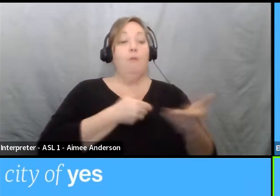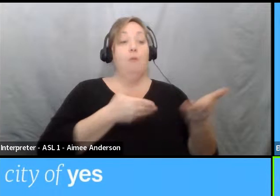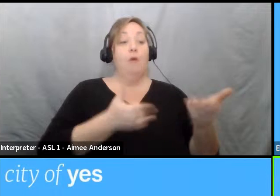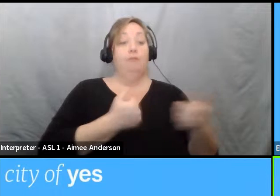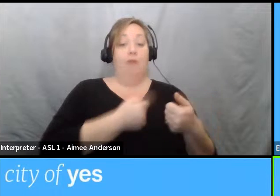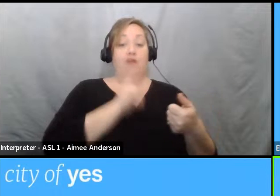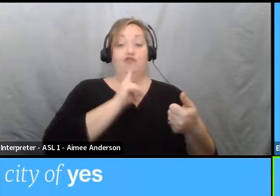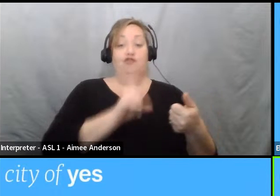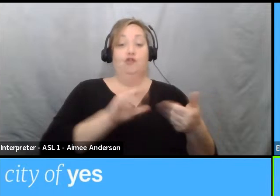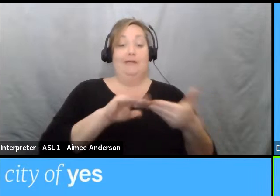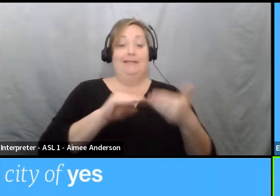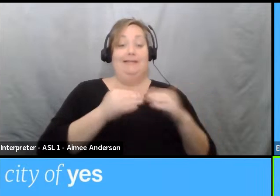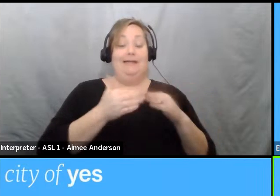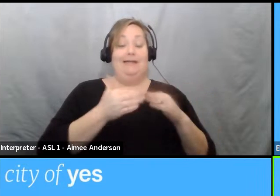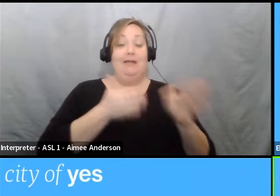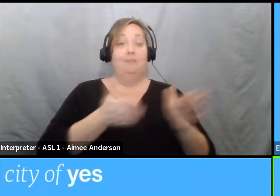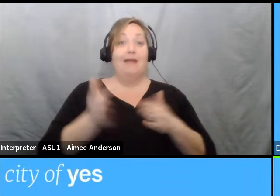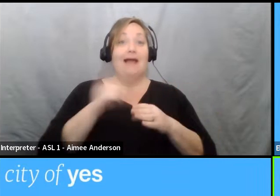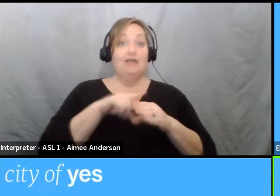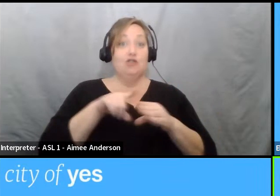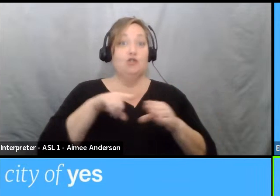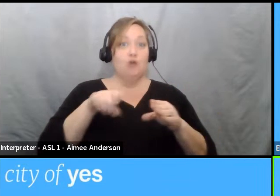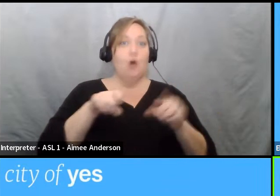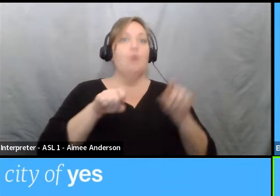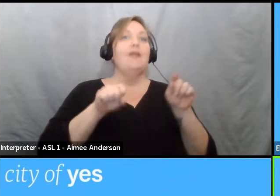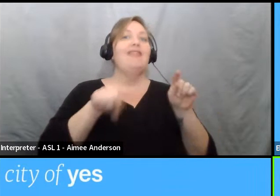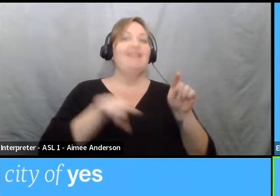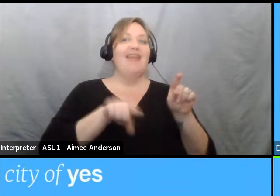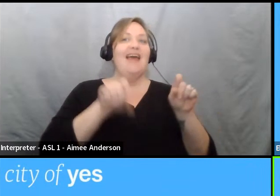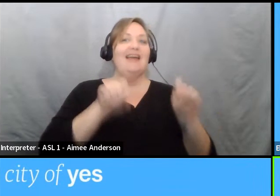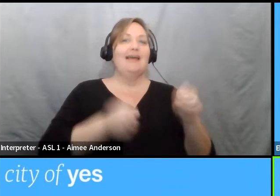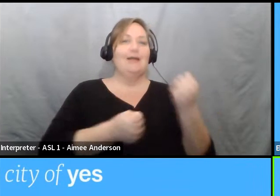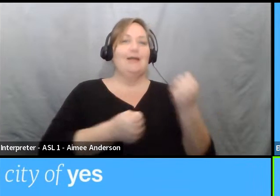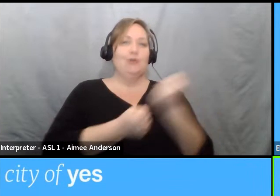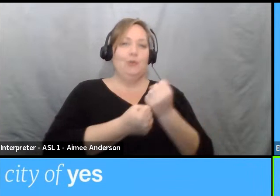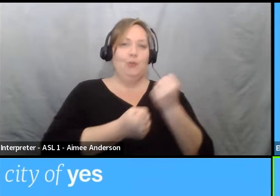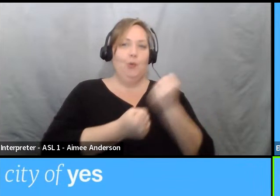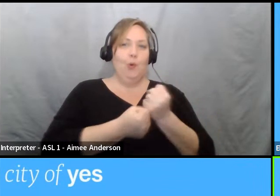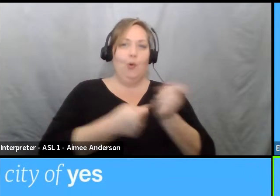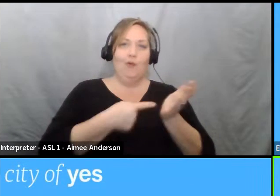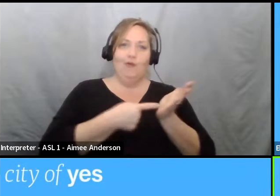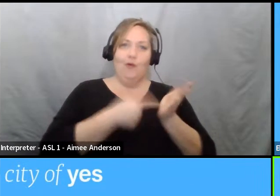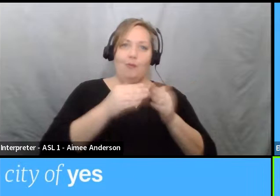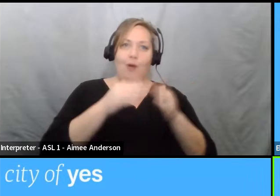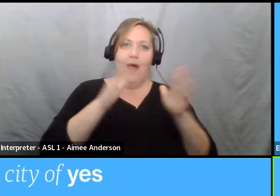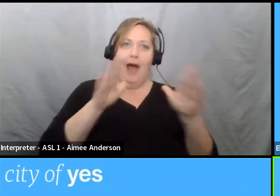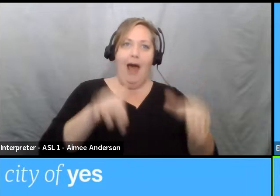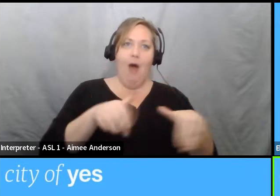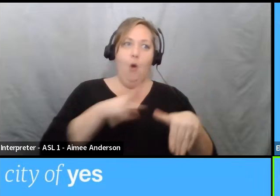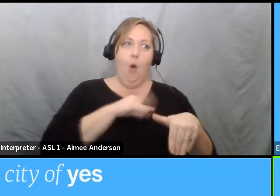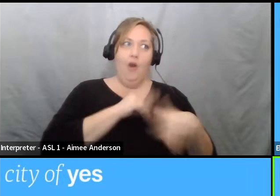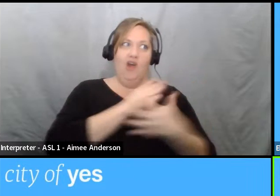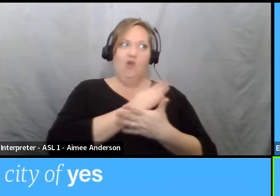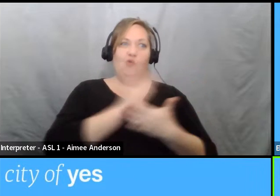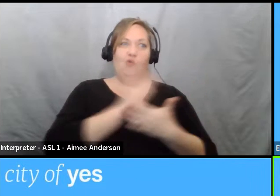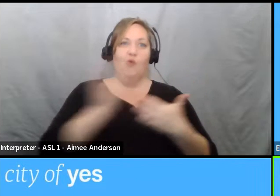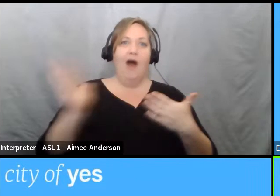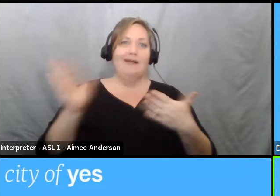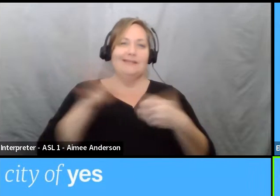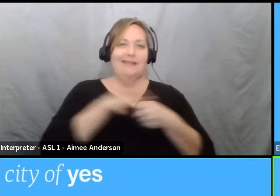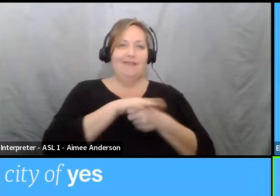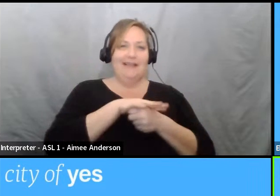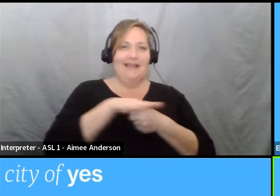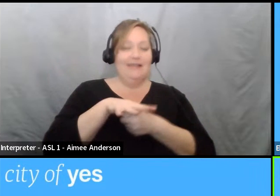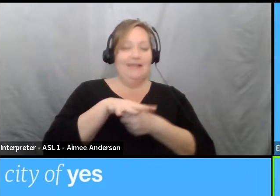and that the zoning is doing what it can to support affordable homeownership across the range of densities. Now,